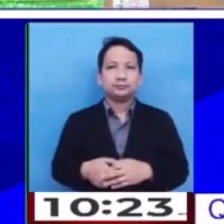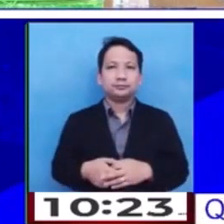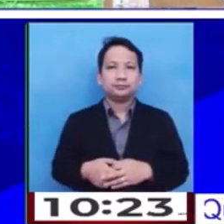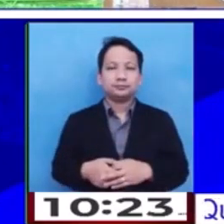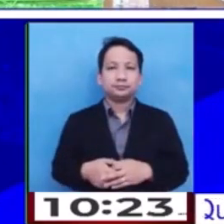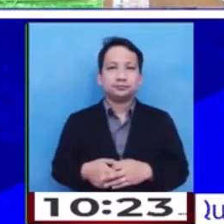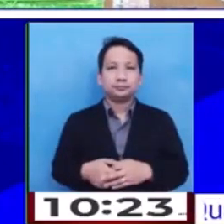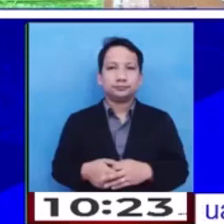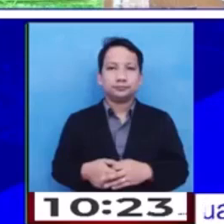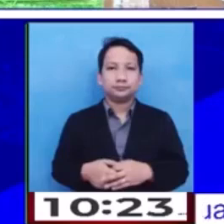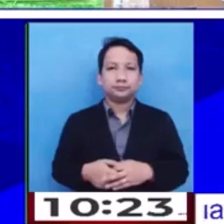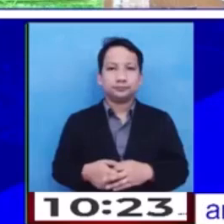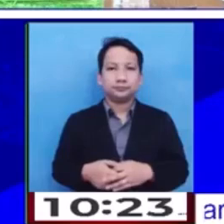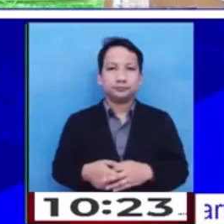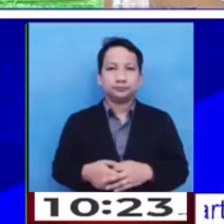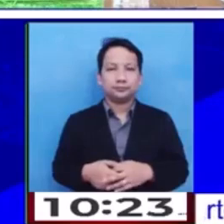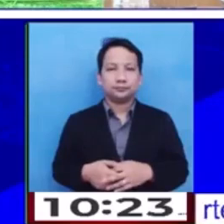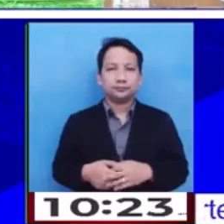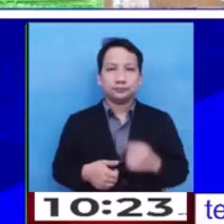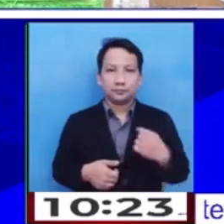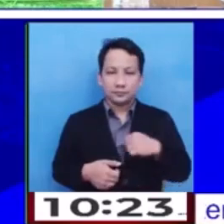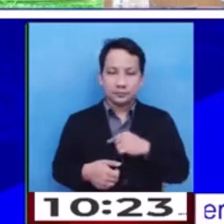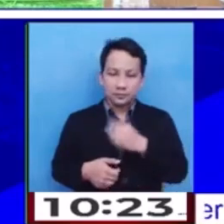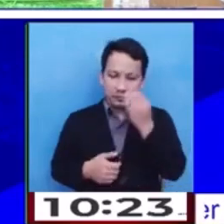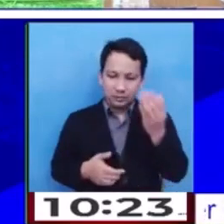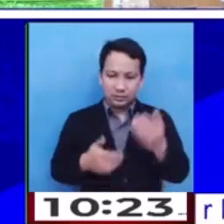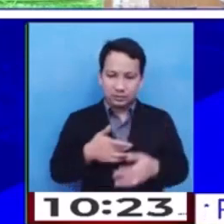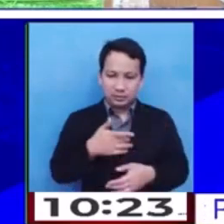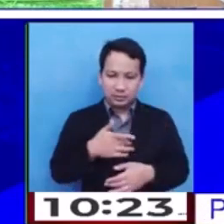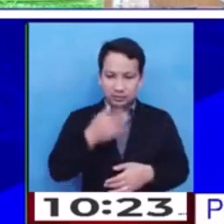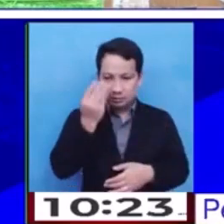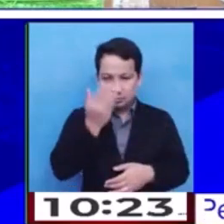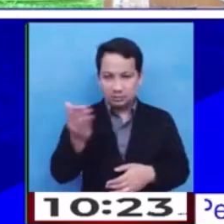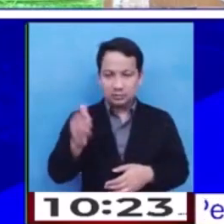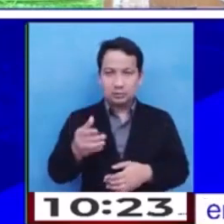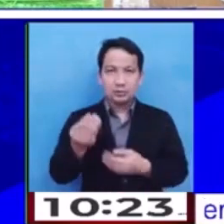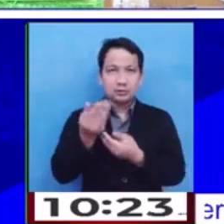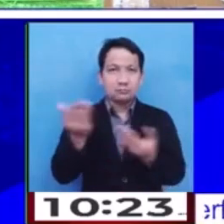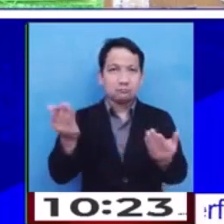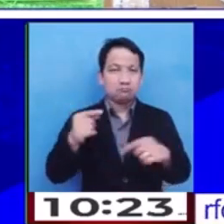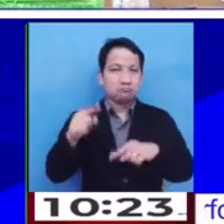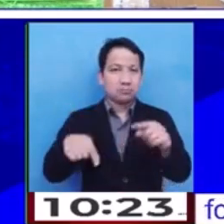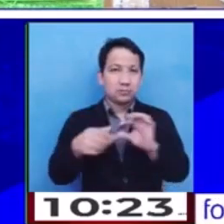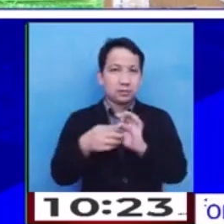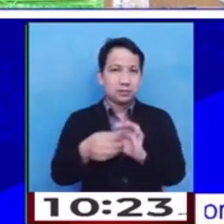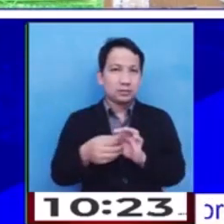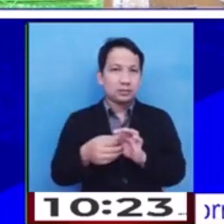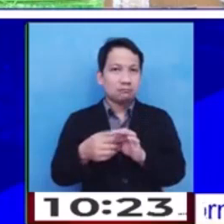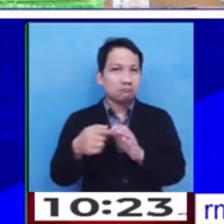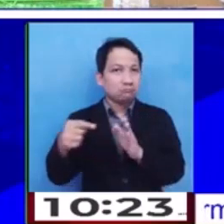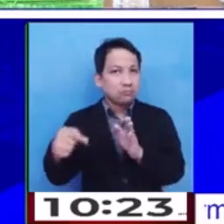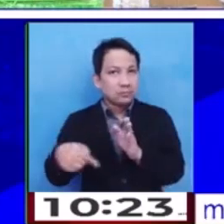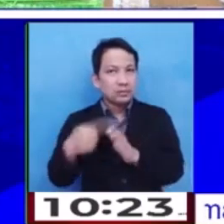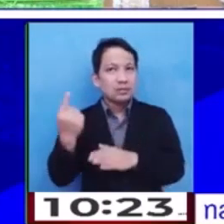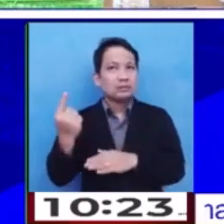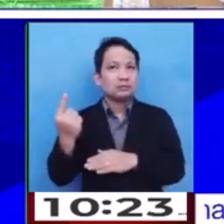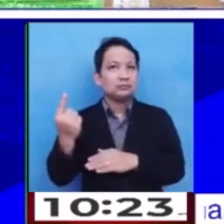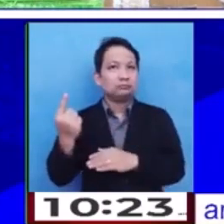perhaps we are starting to feel that because there are usually some lag effects.